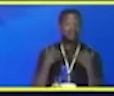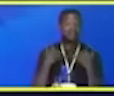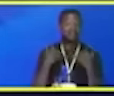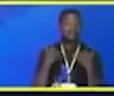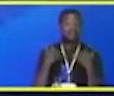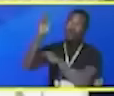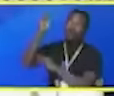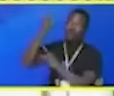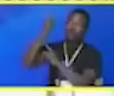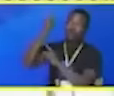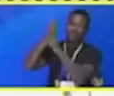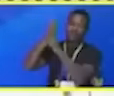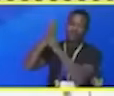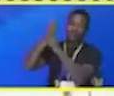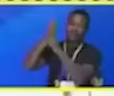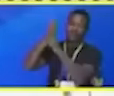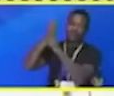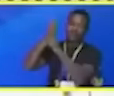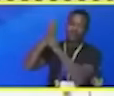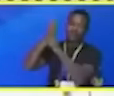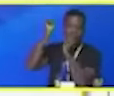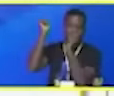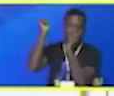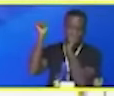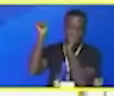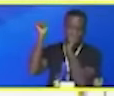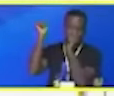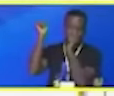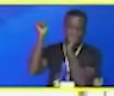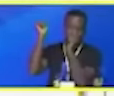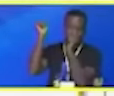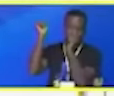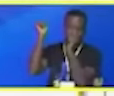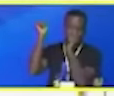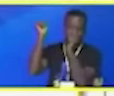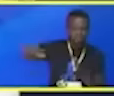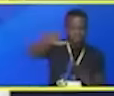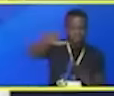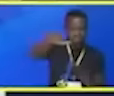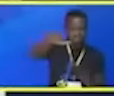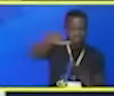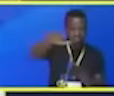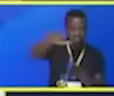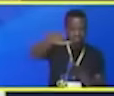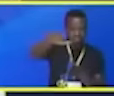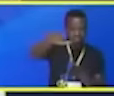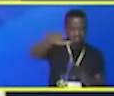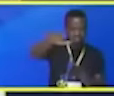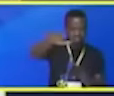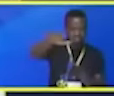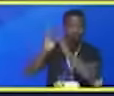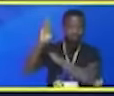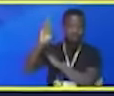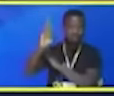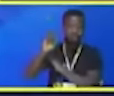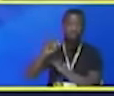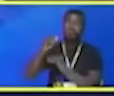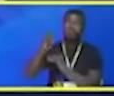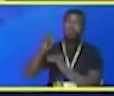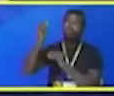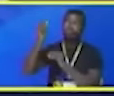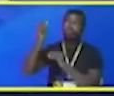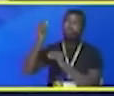God can be known, and God wants to be known. Please listen, Ghana. God can be